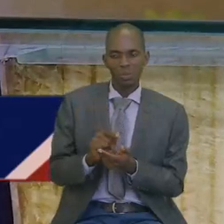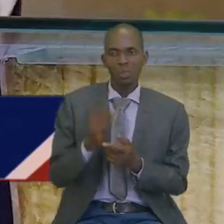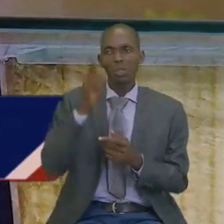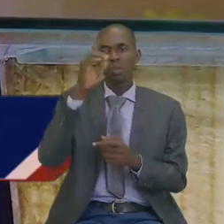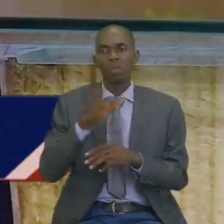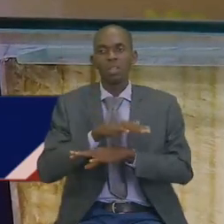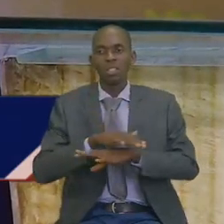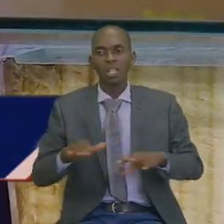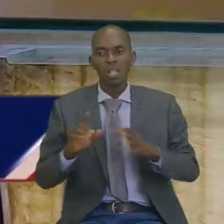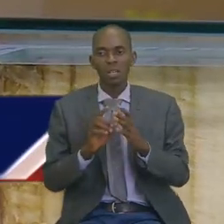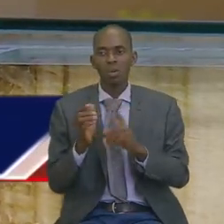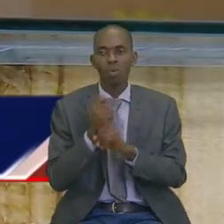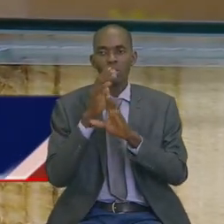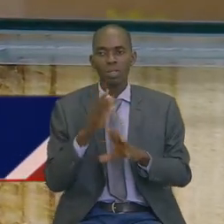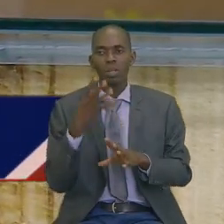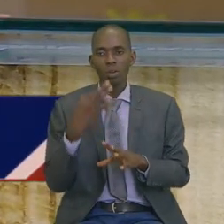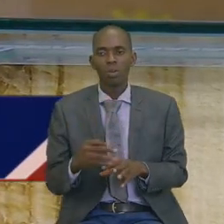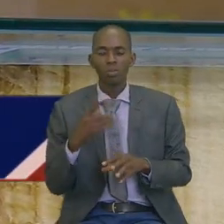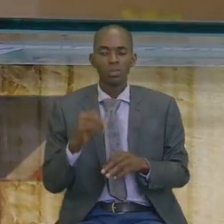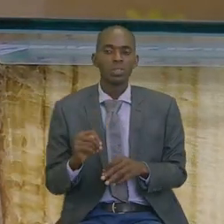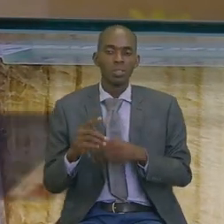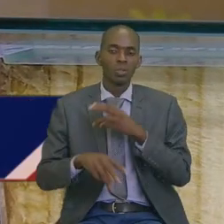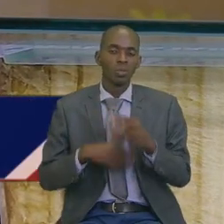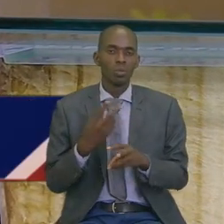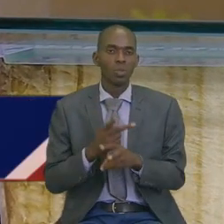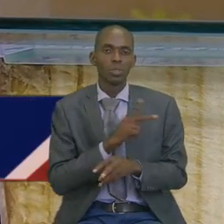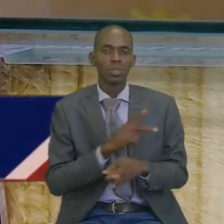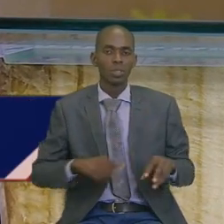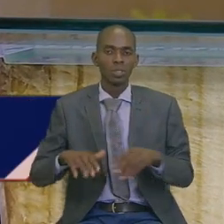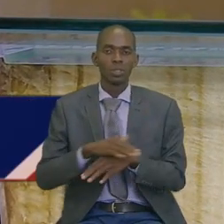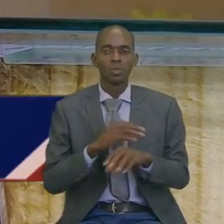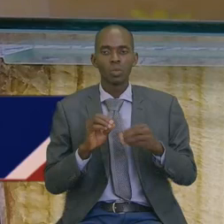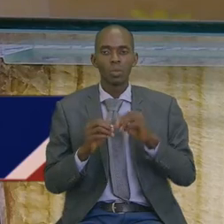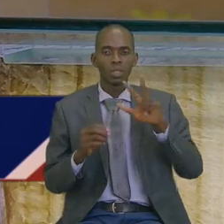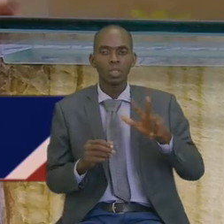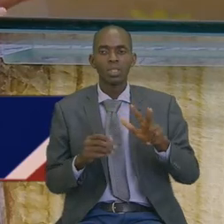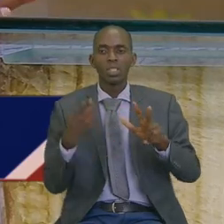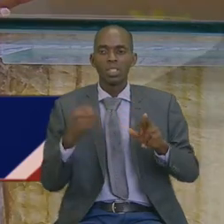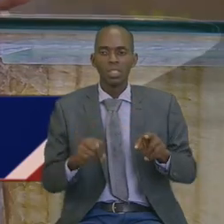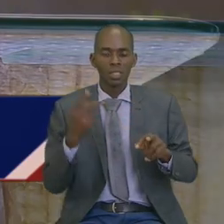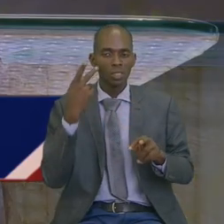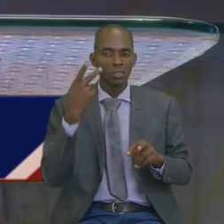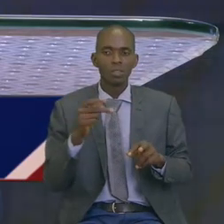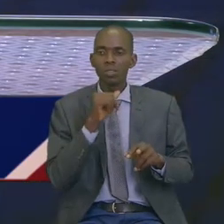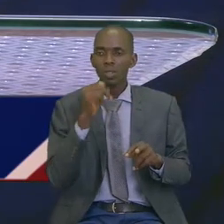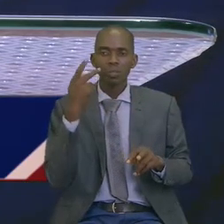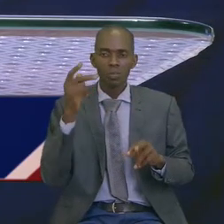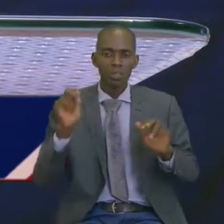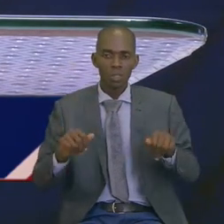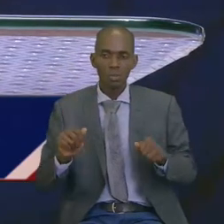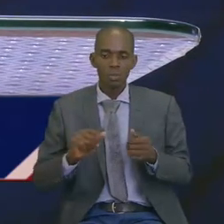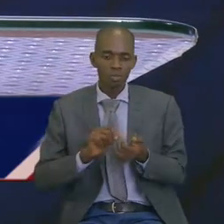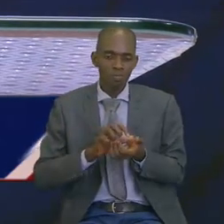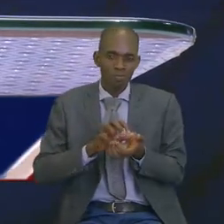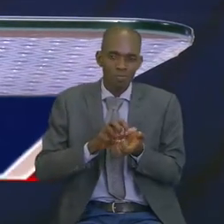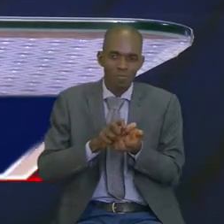Gentile kingdoms. Number three, we're looking at the invisible grinding hands against Gentile